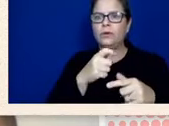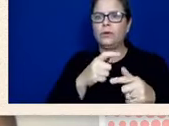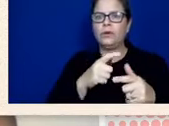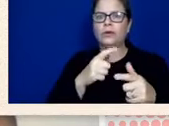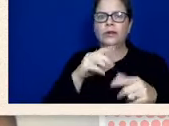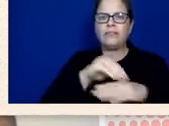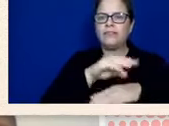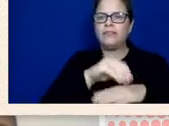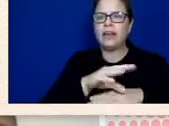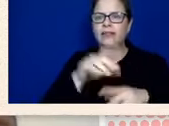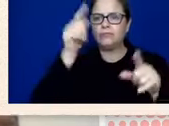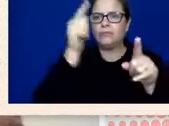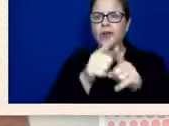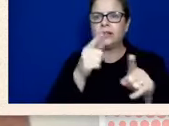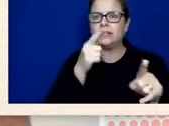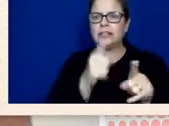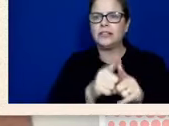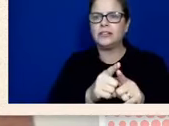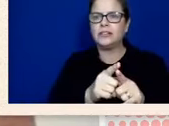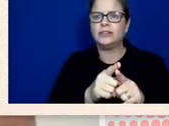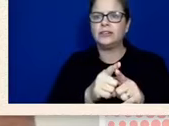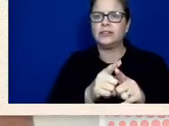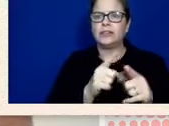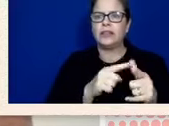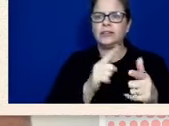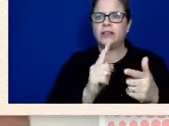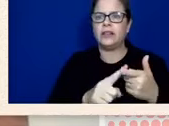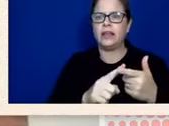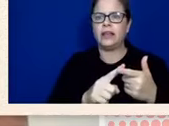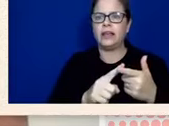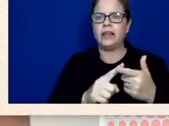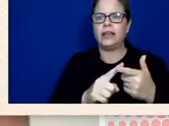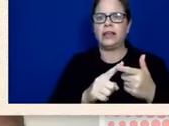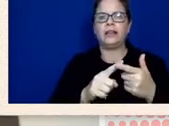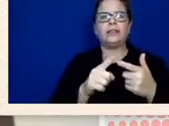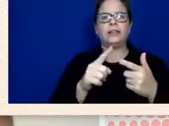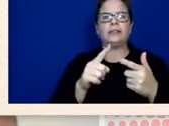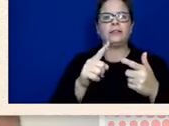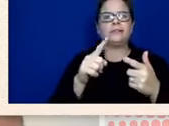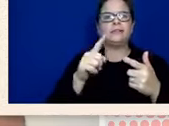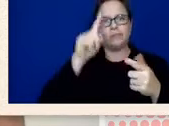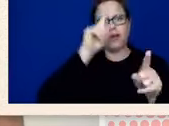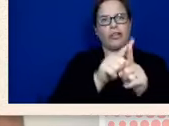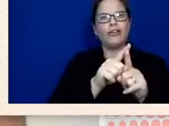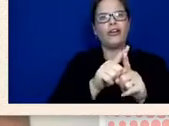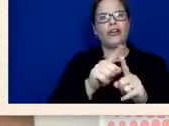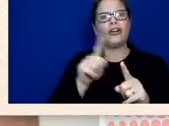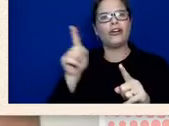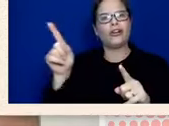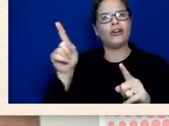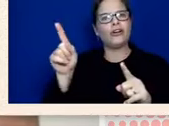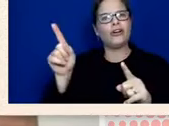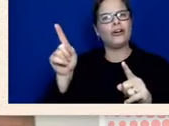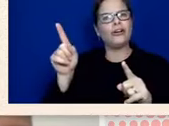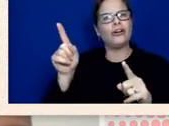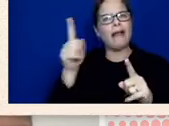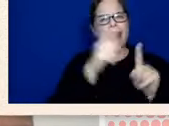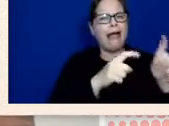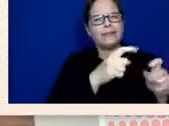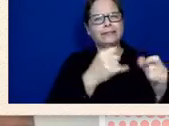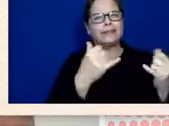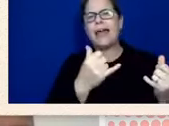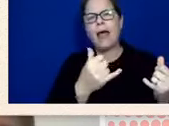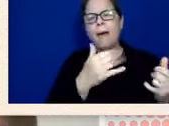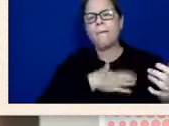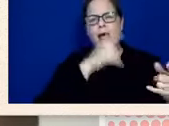them. My first question, I just want to go out to my brother, and I want to ask him,